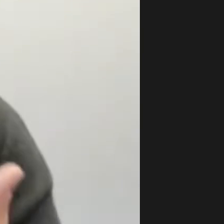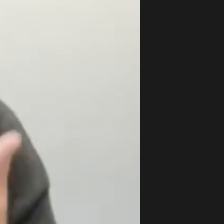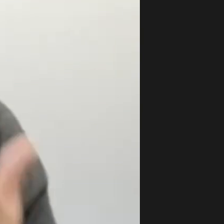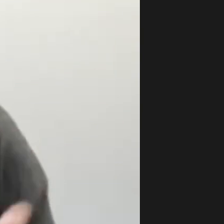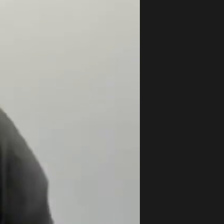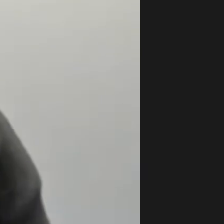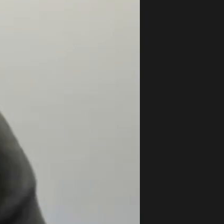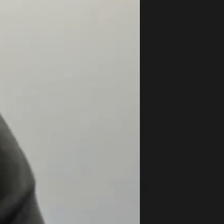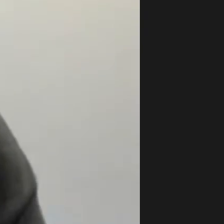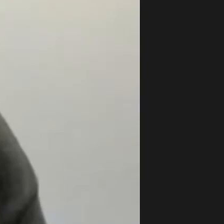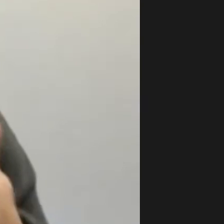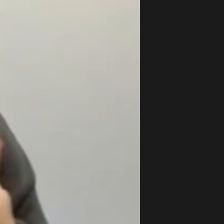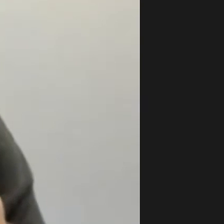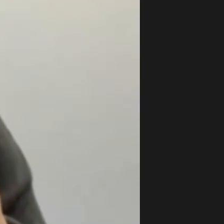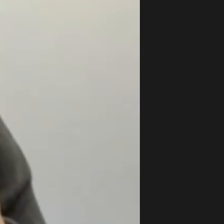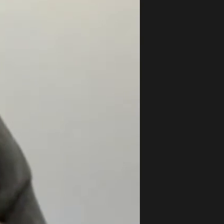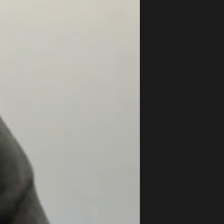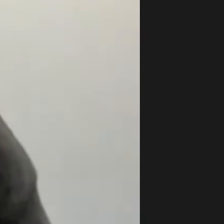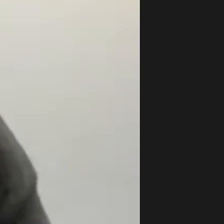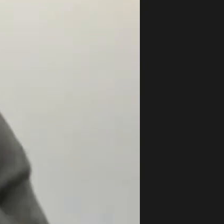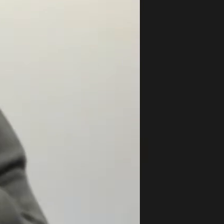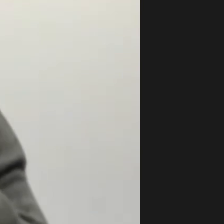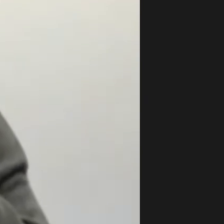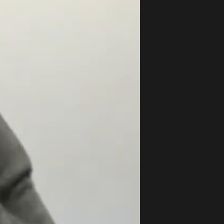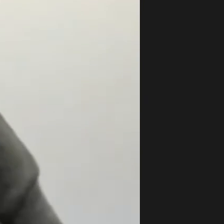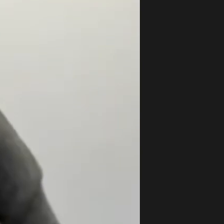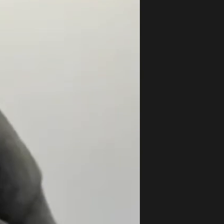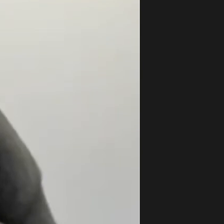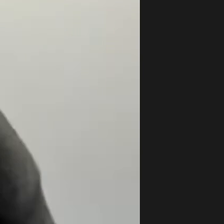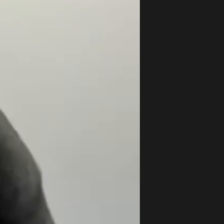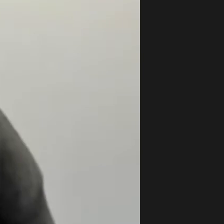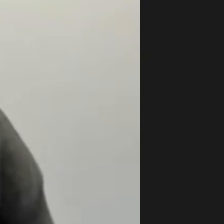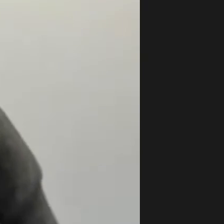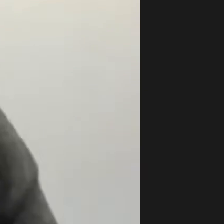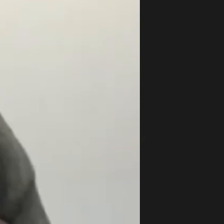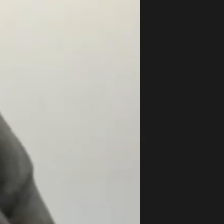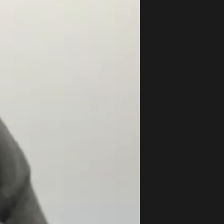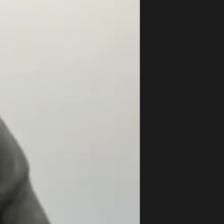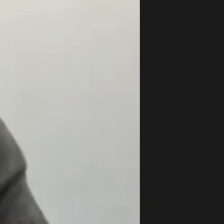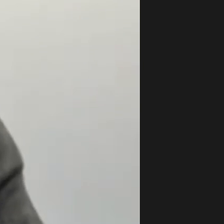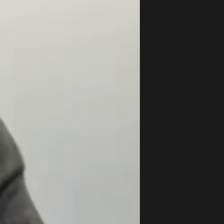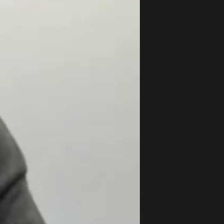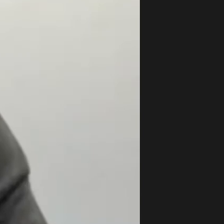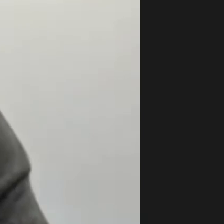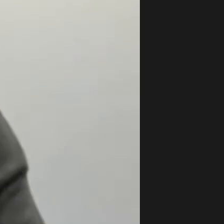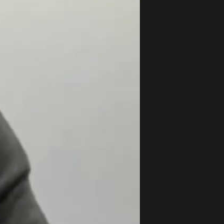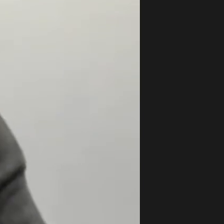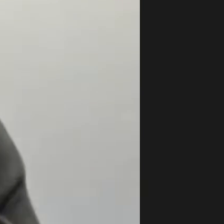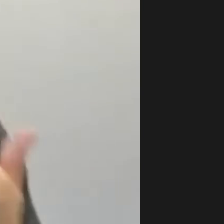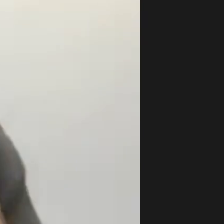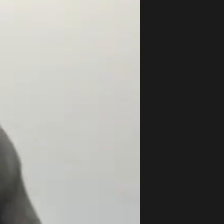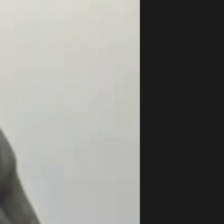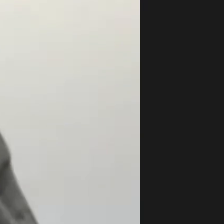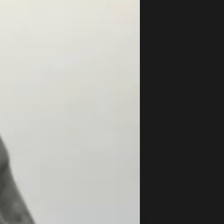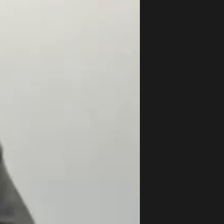good. Second. Yeah, there's been spotty internet at the city today, so I'm thankful that we made it all the